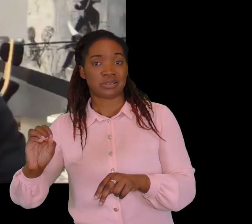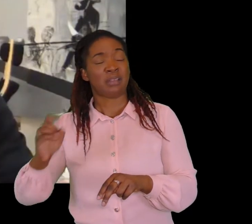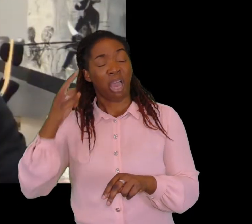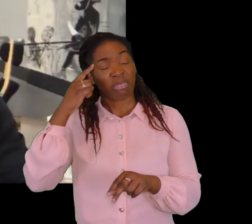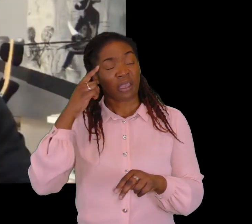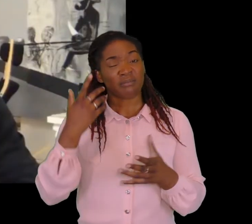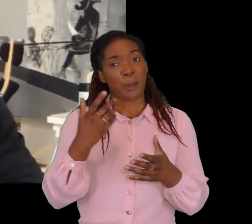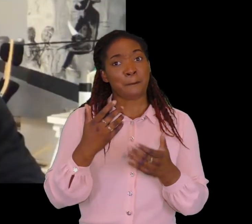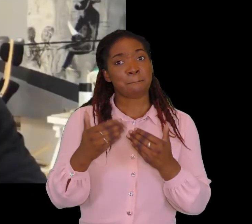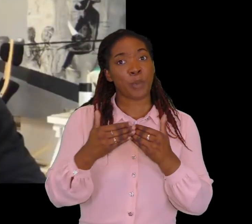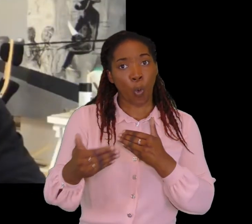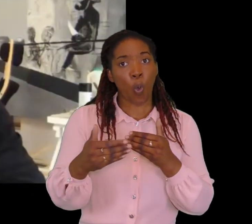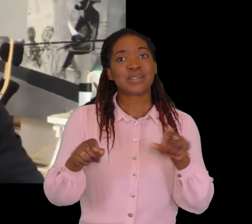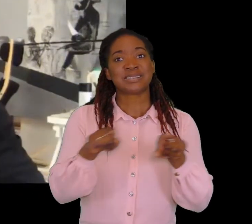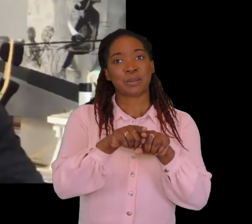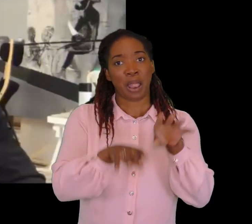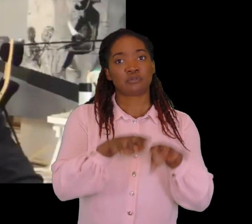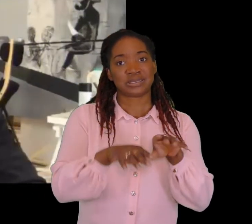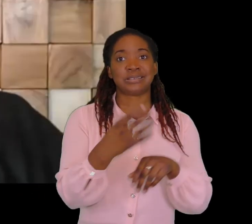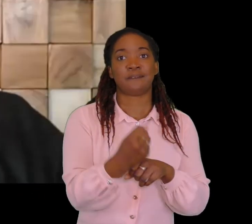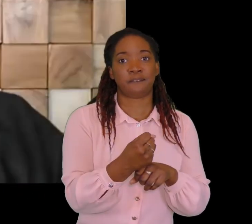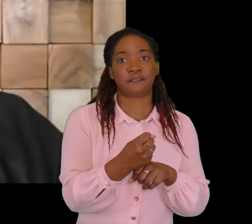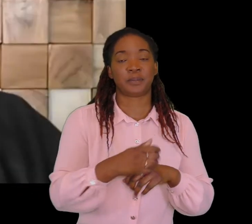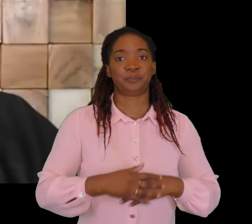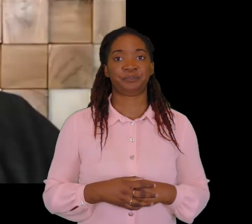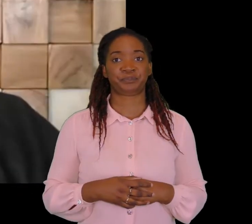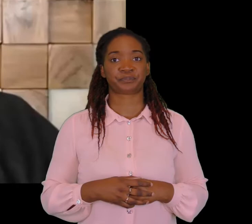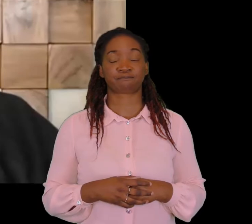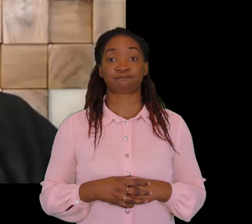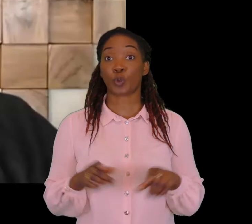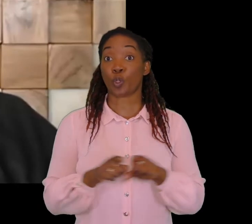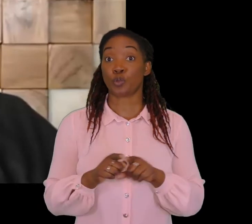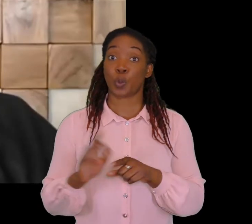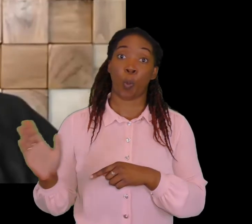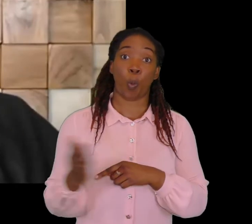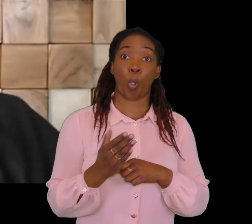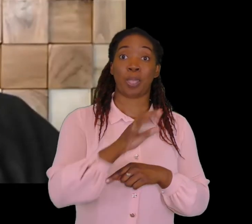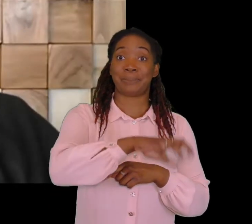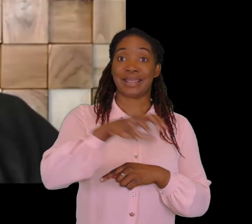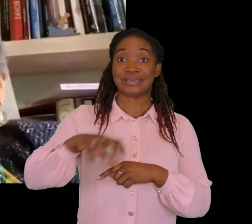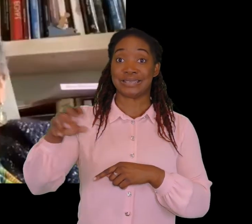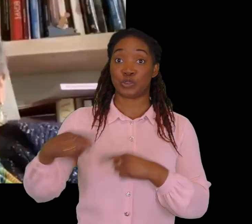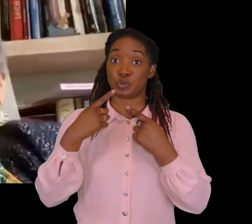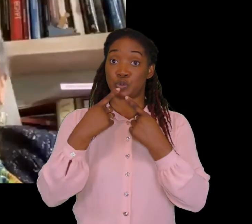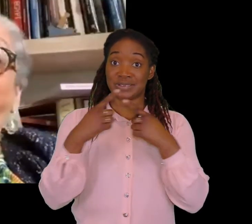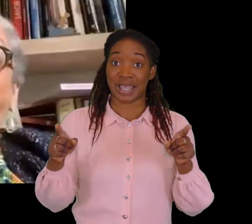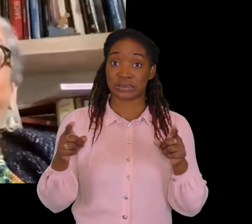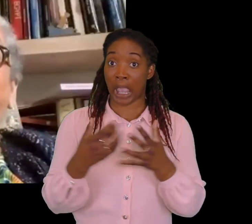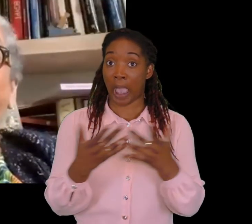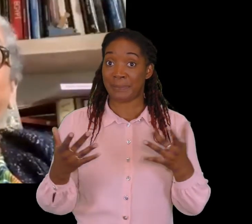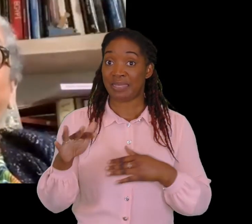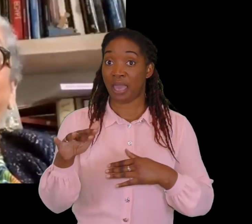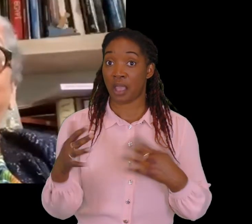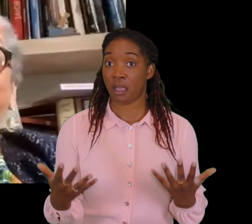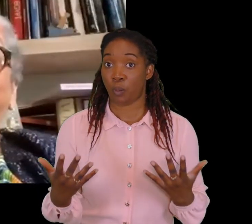greater similarities than there are differences. Great. But also all those places you mentioned, how many exist today?